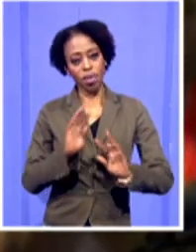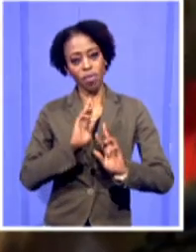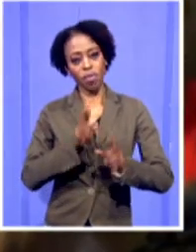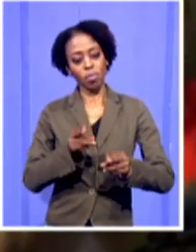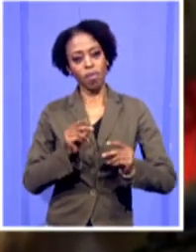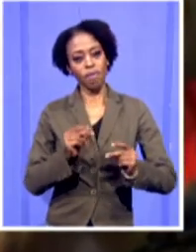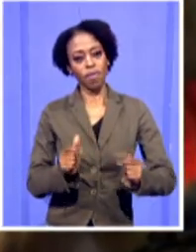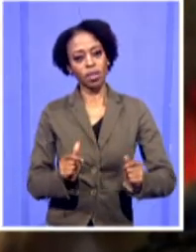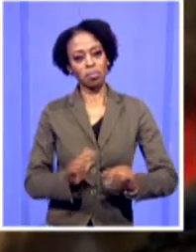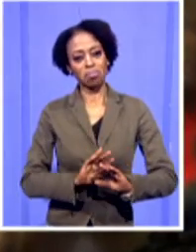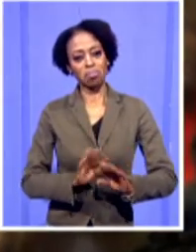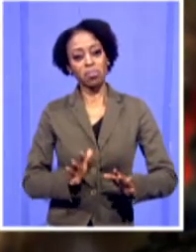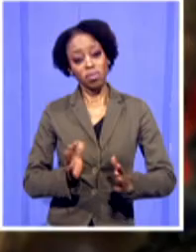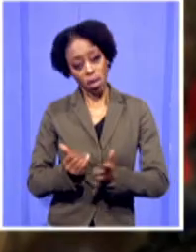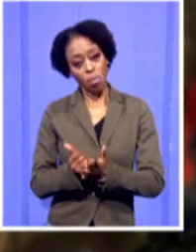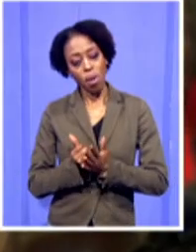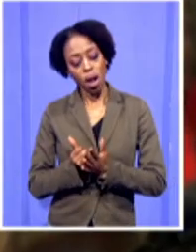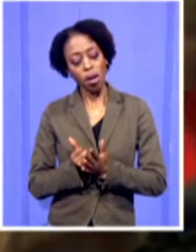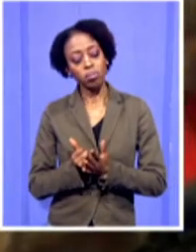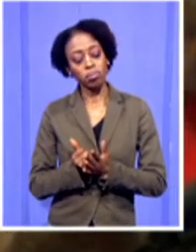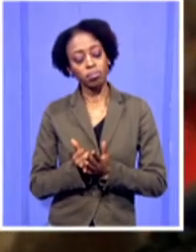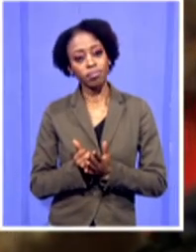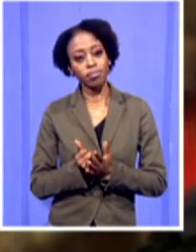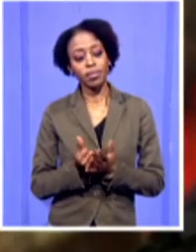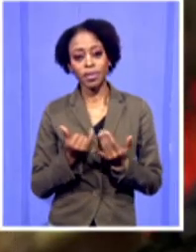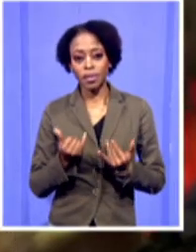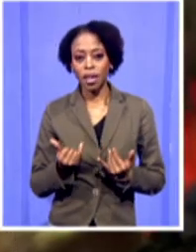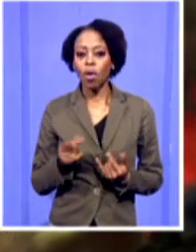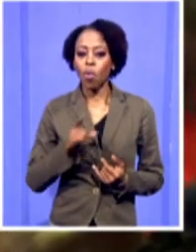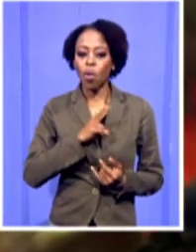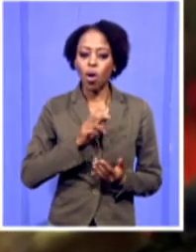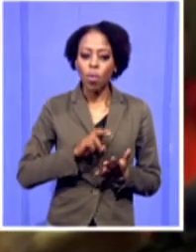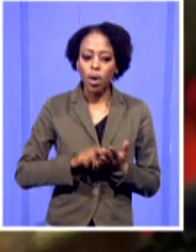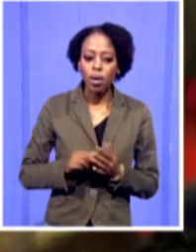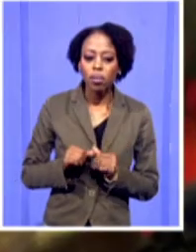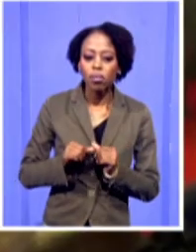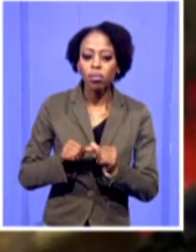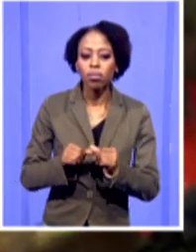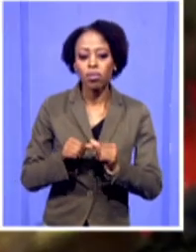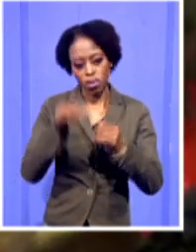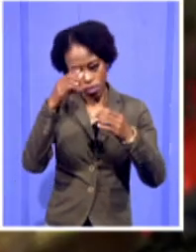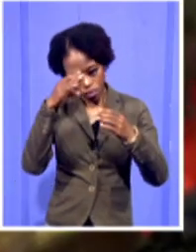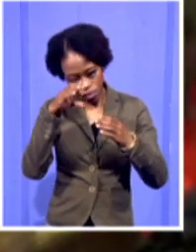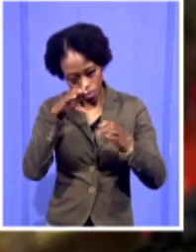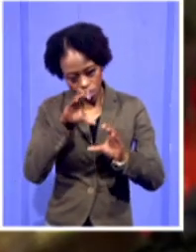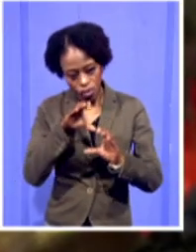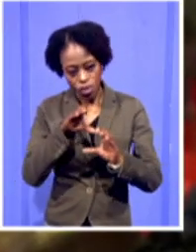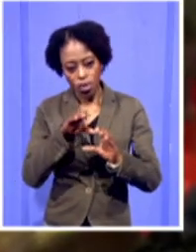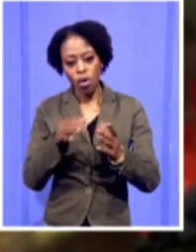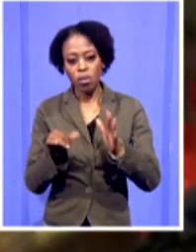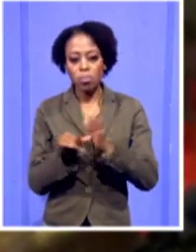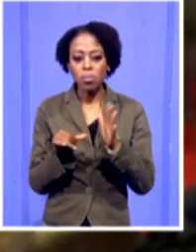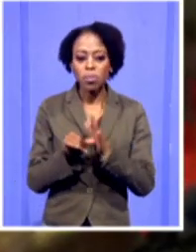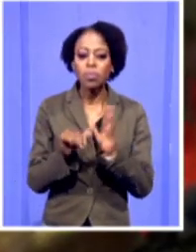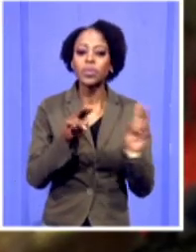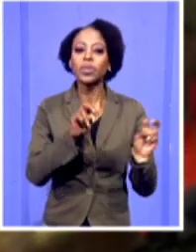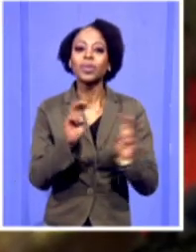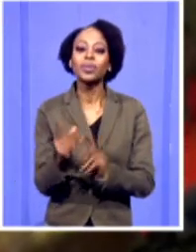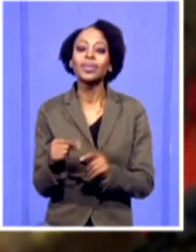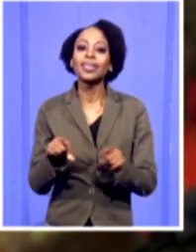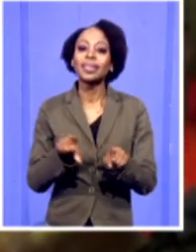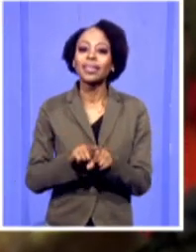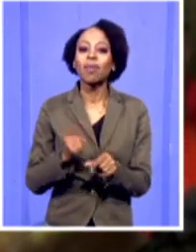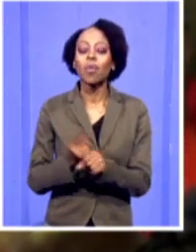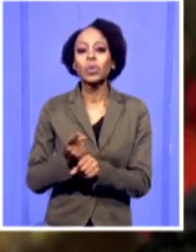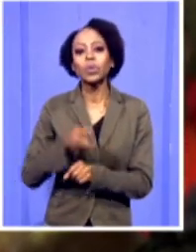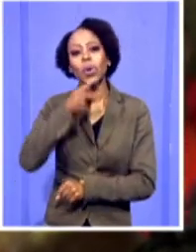immediately. That will help. So for sake of progress, let's focus on pertinent issues, and even his input